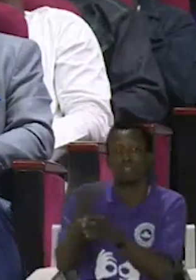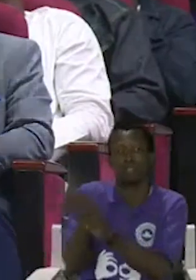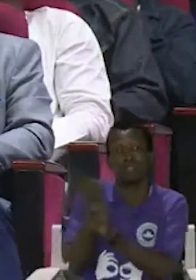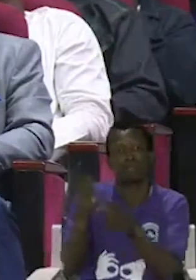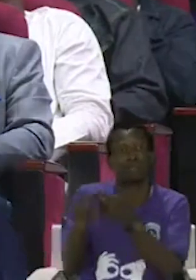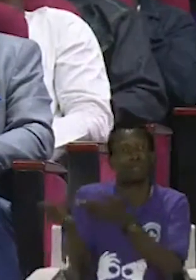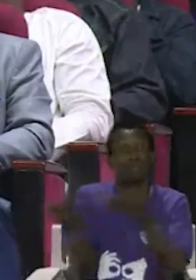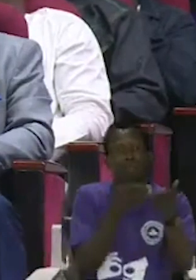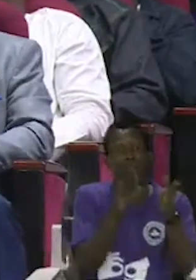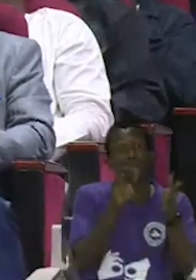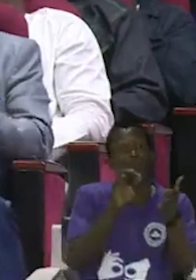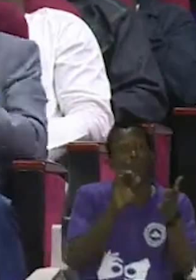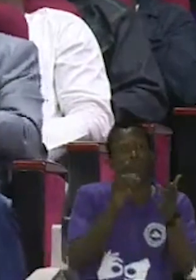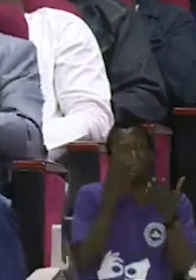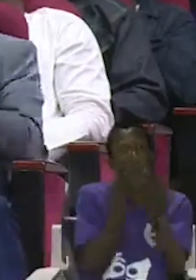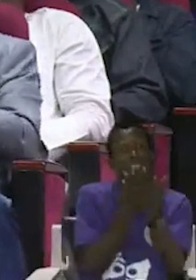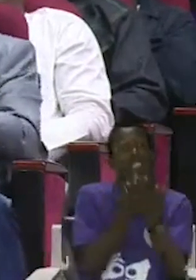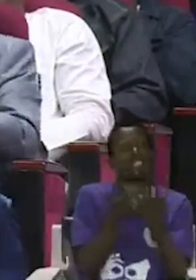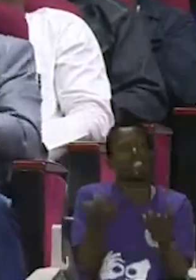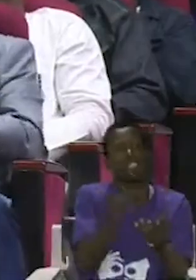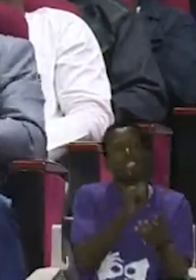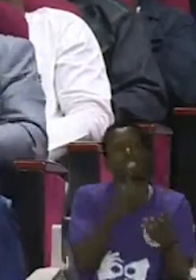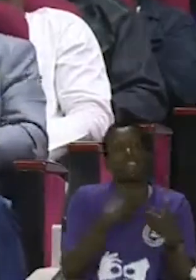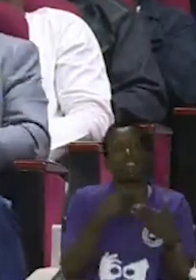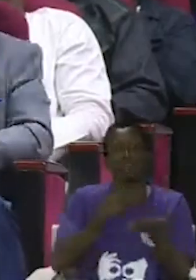become a brother.